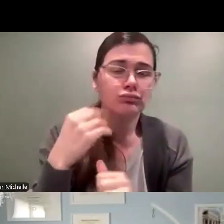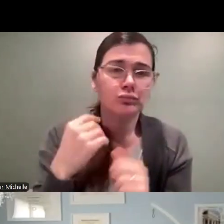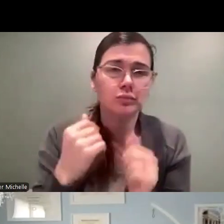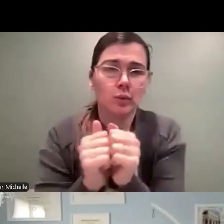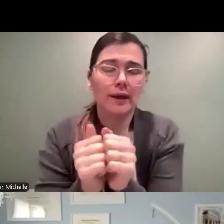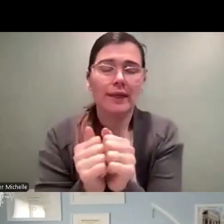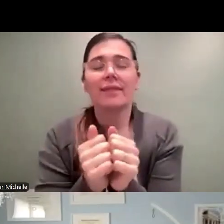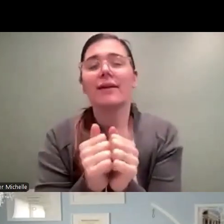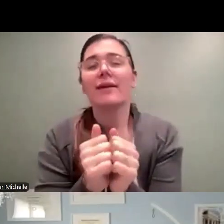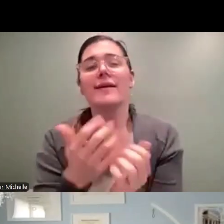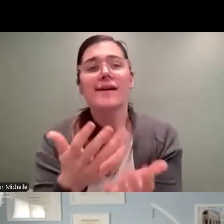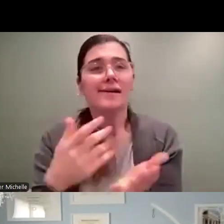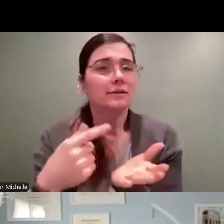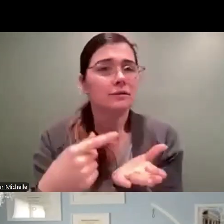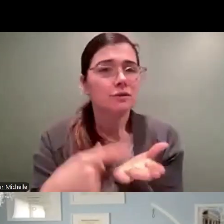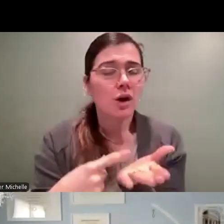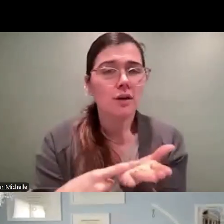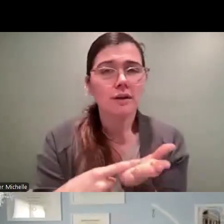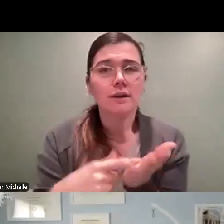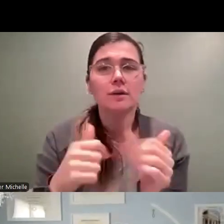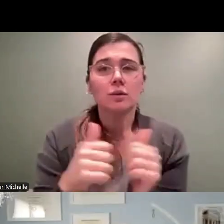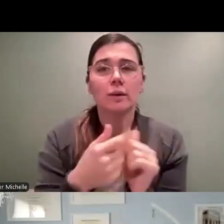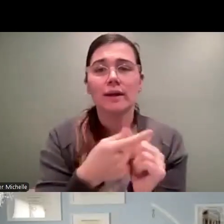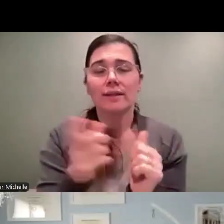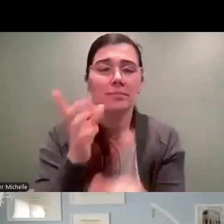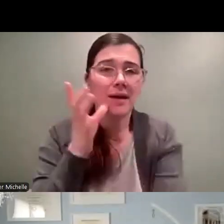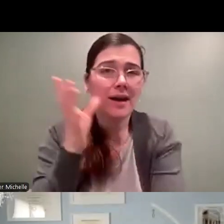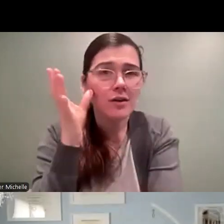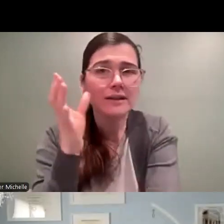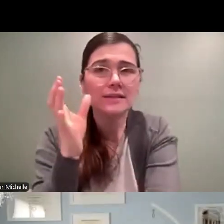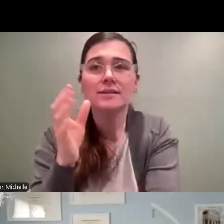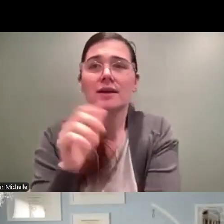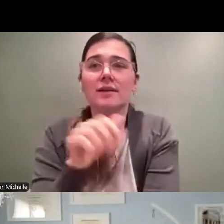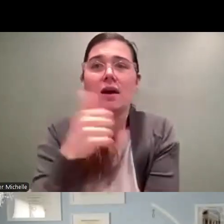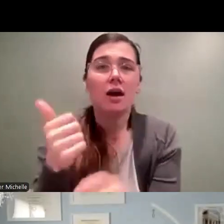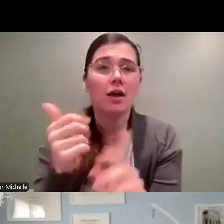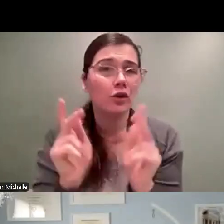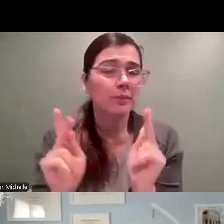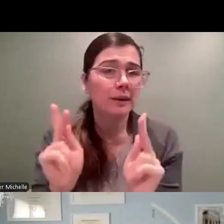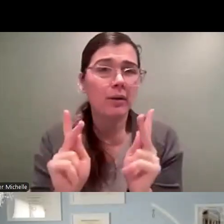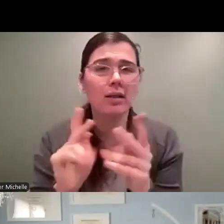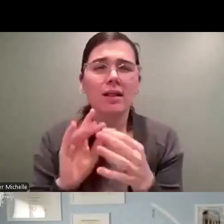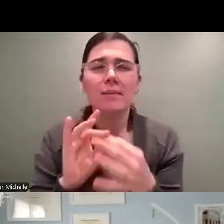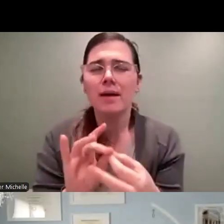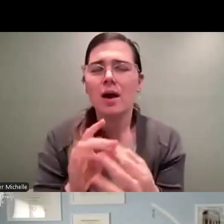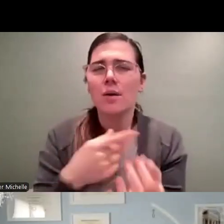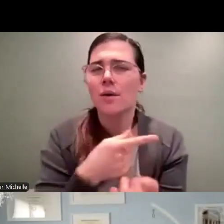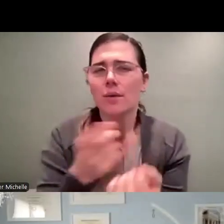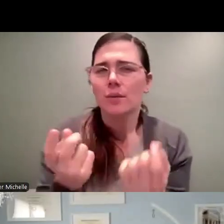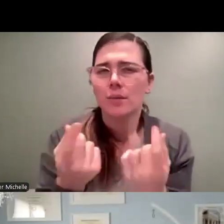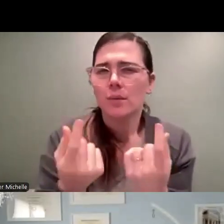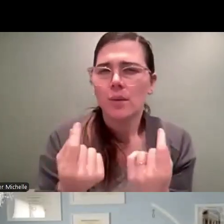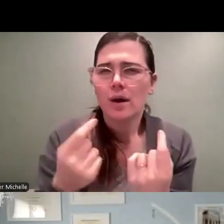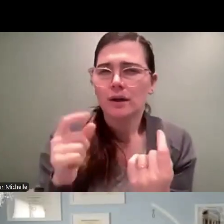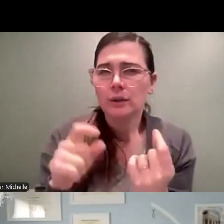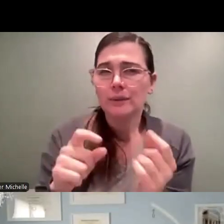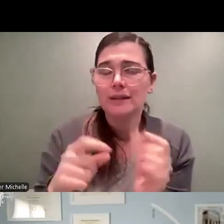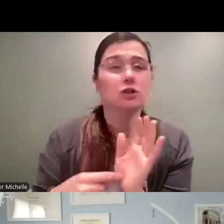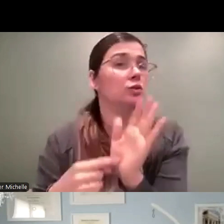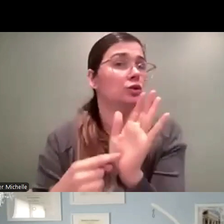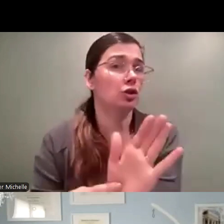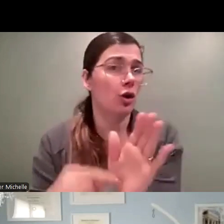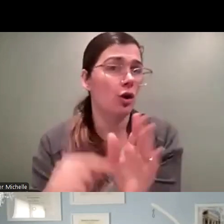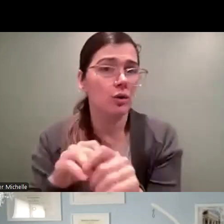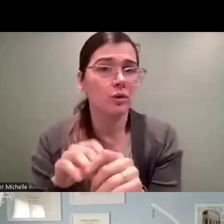And talking to parents and others about what would you need to show in the videos